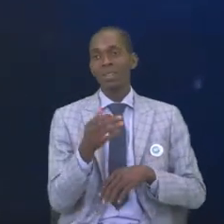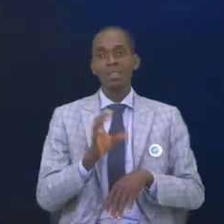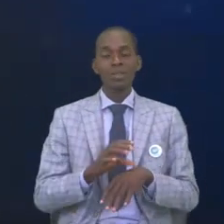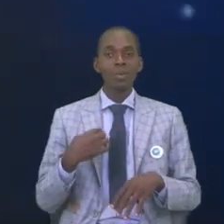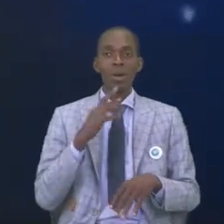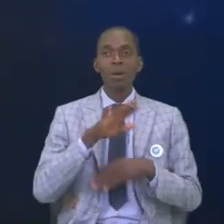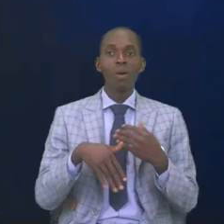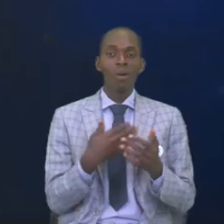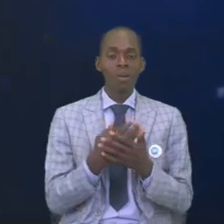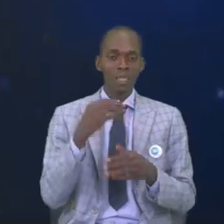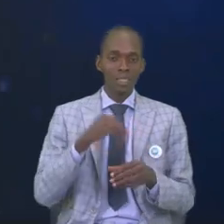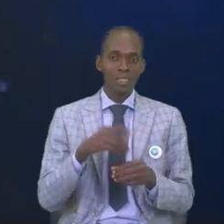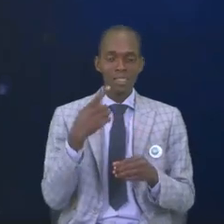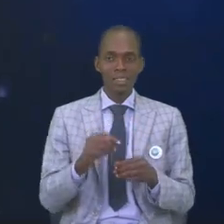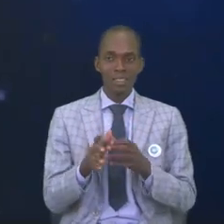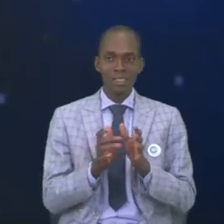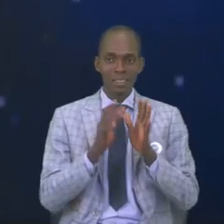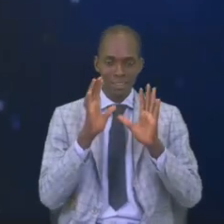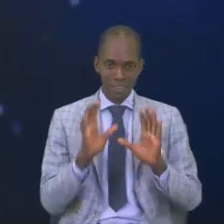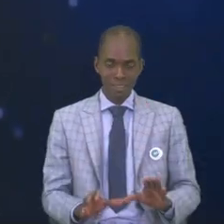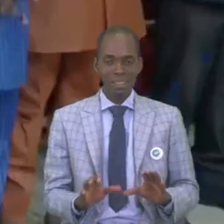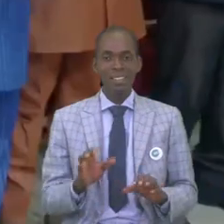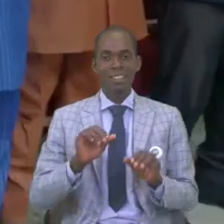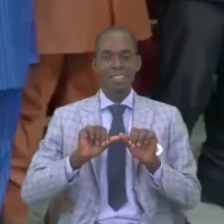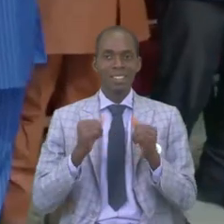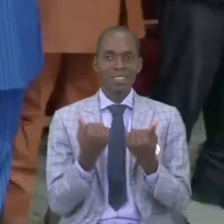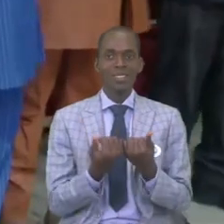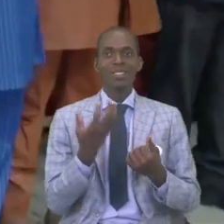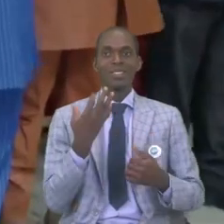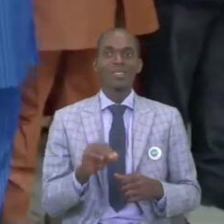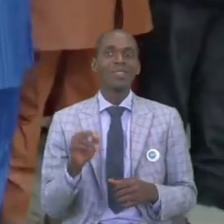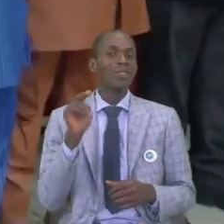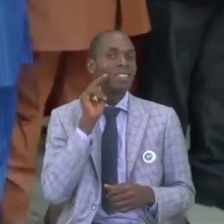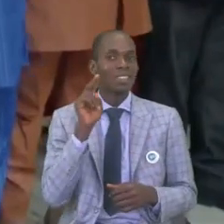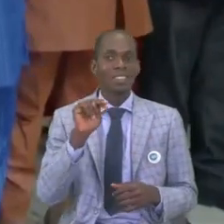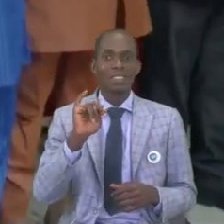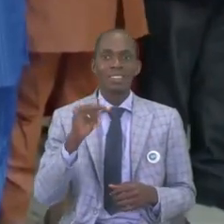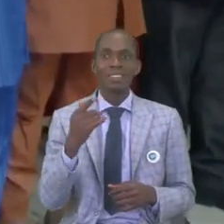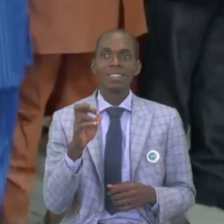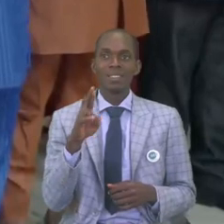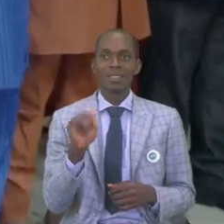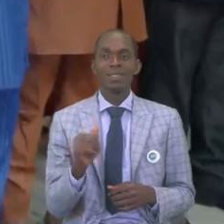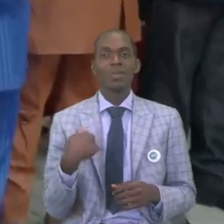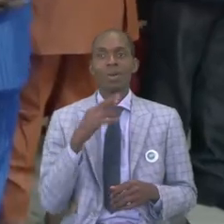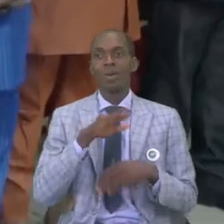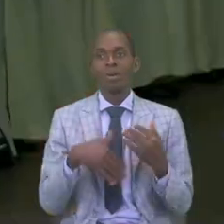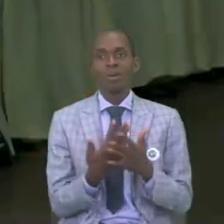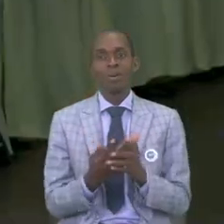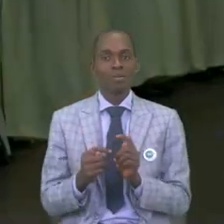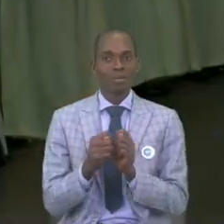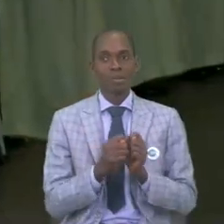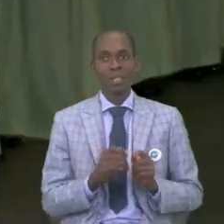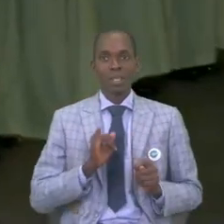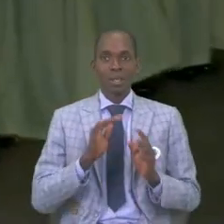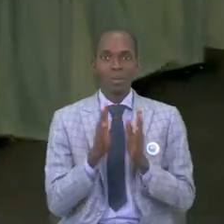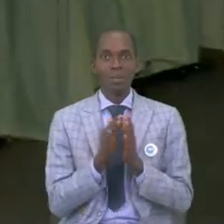Christian Association in Nigeria. And so we're all together. And I pray the Lord